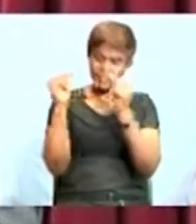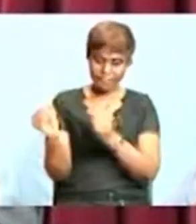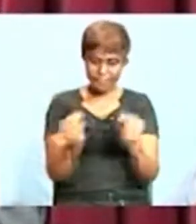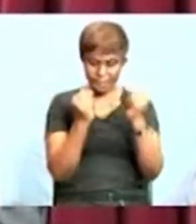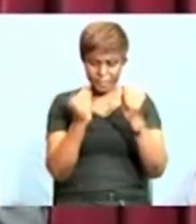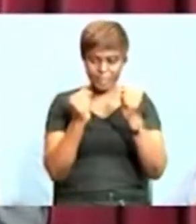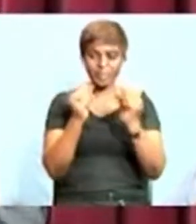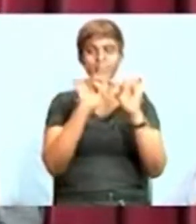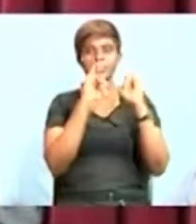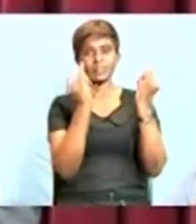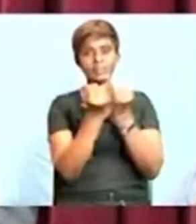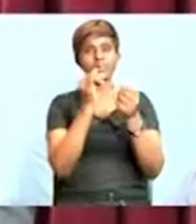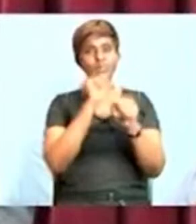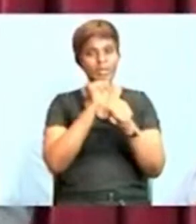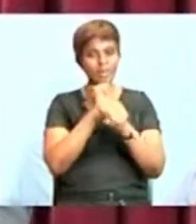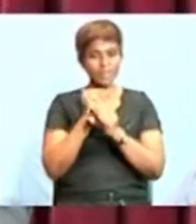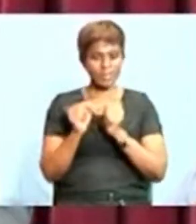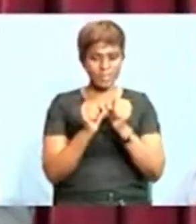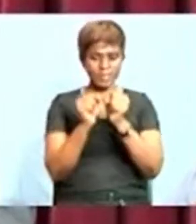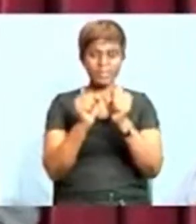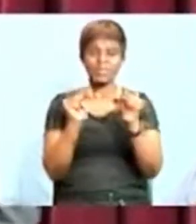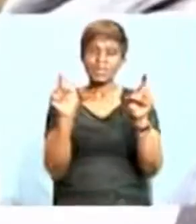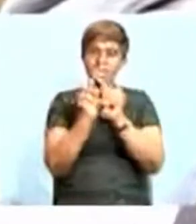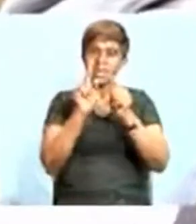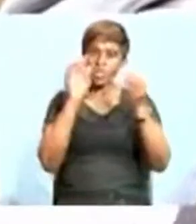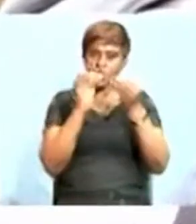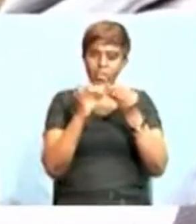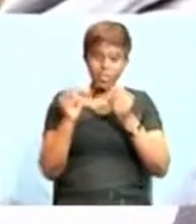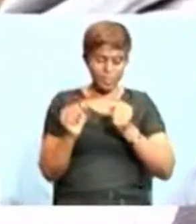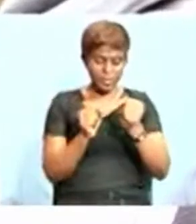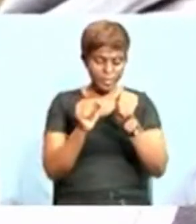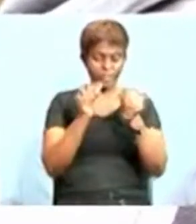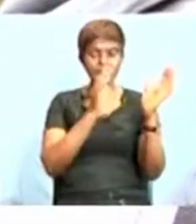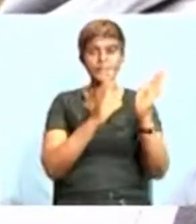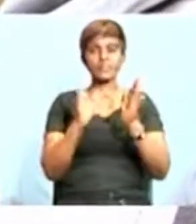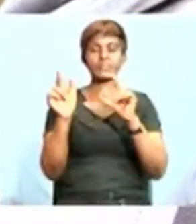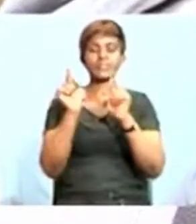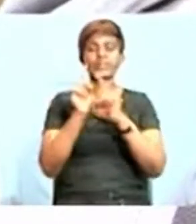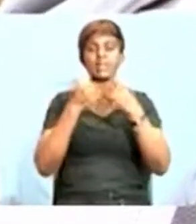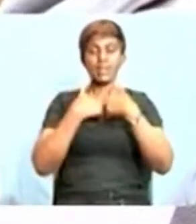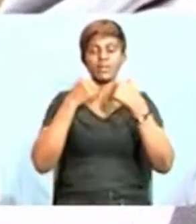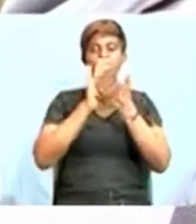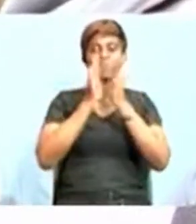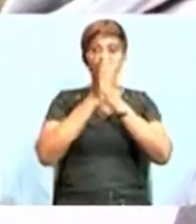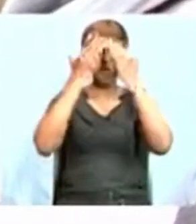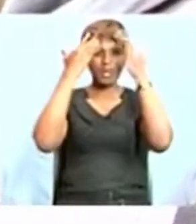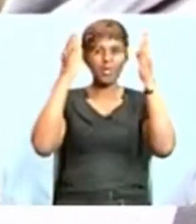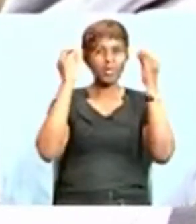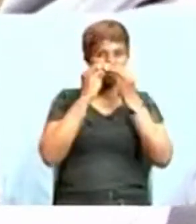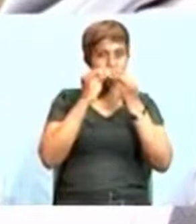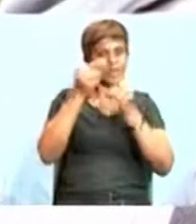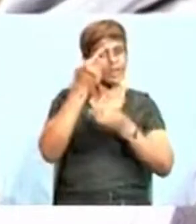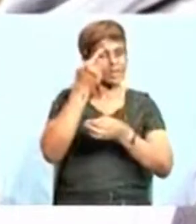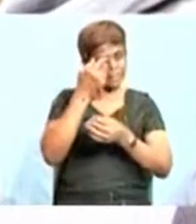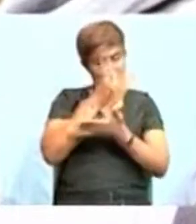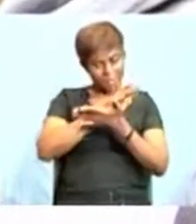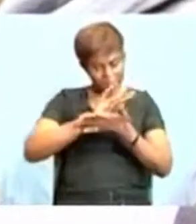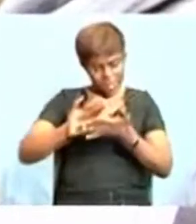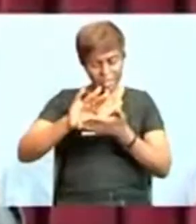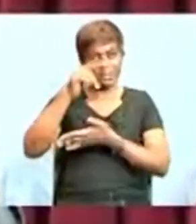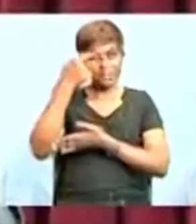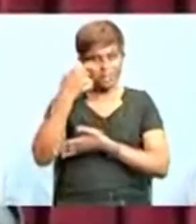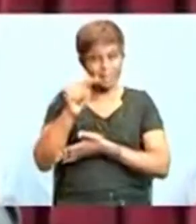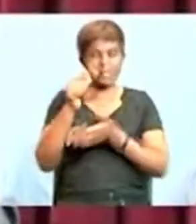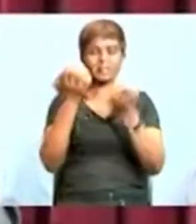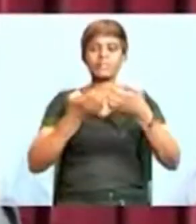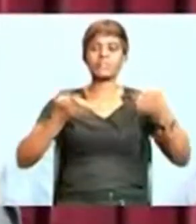institutional operational systems. Further, the strategic plan has recognized a clean and green environment